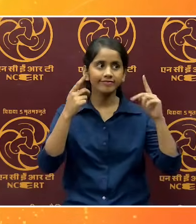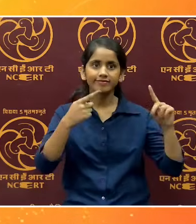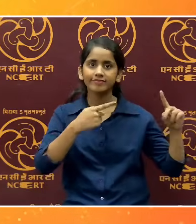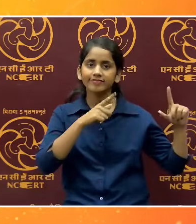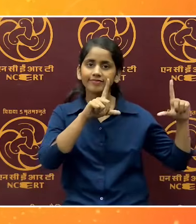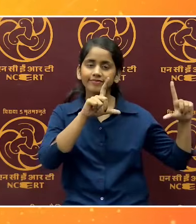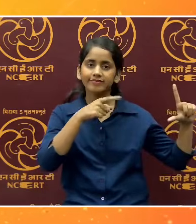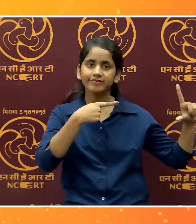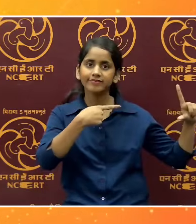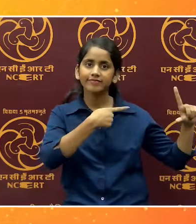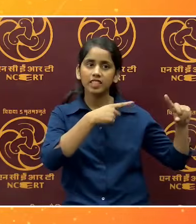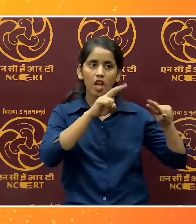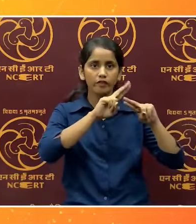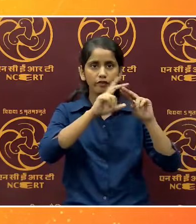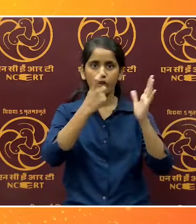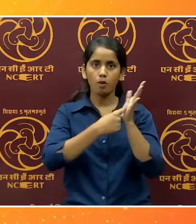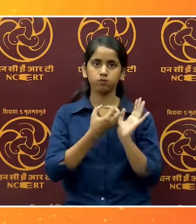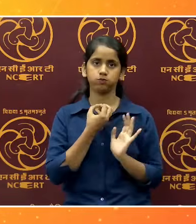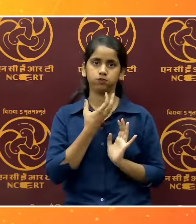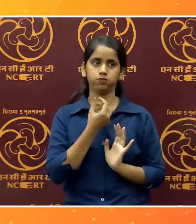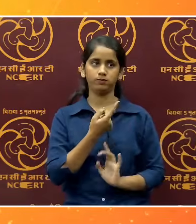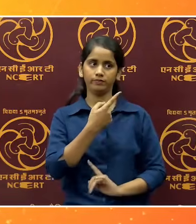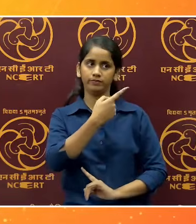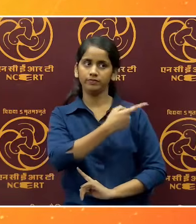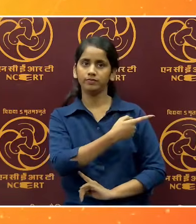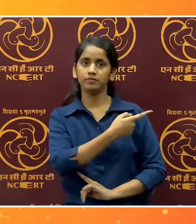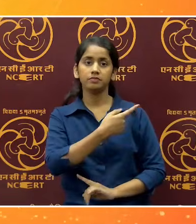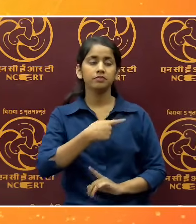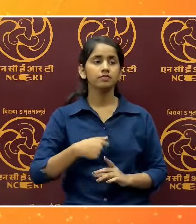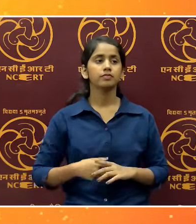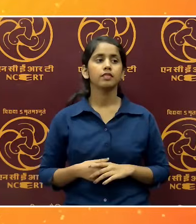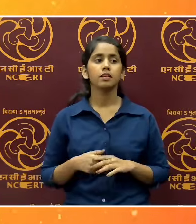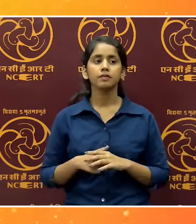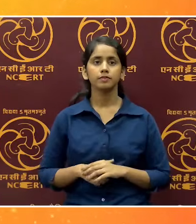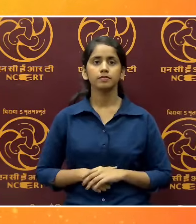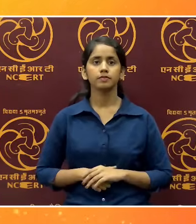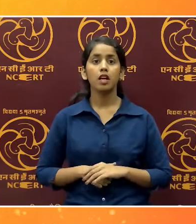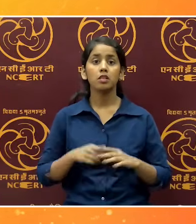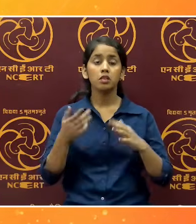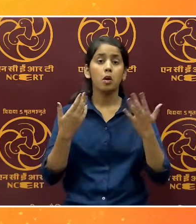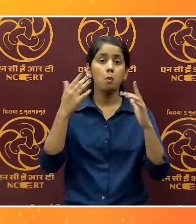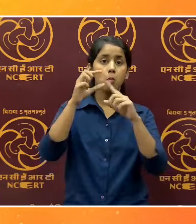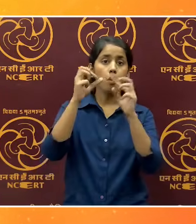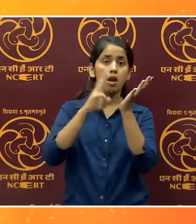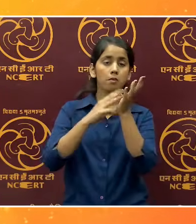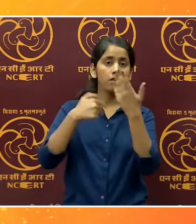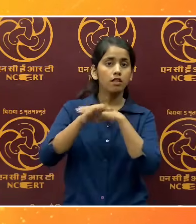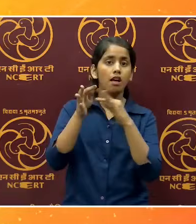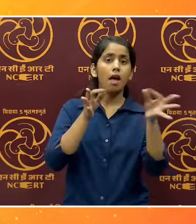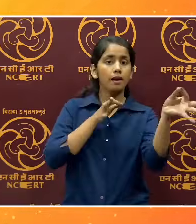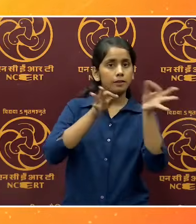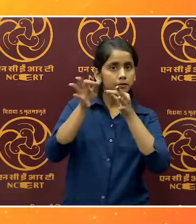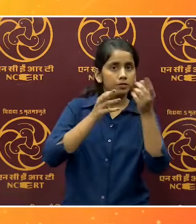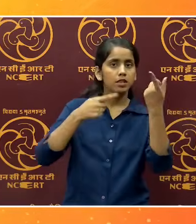So this is the frog, and this was as described in the poem, and all the